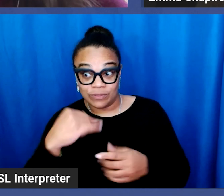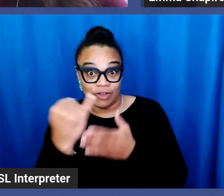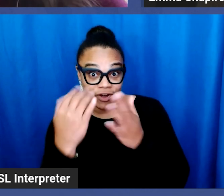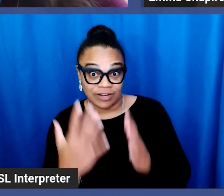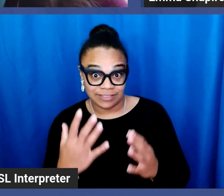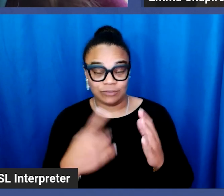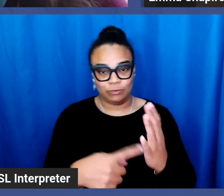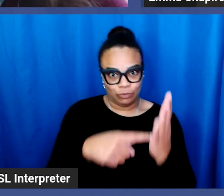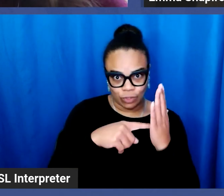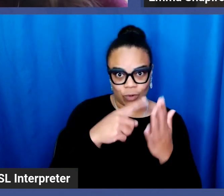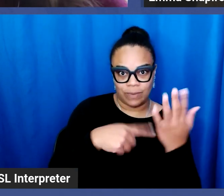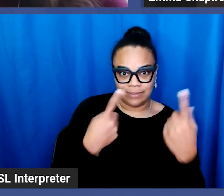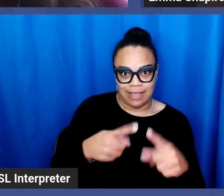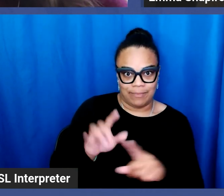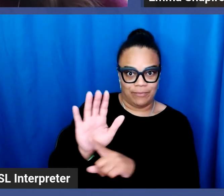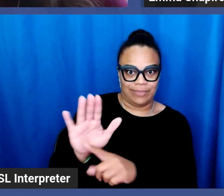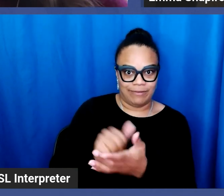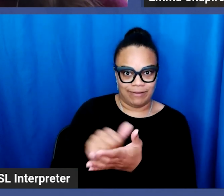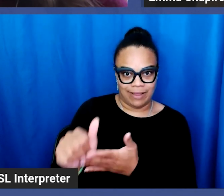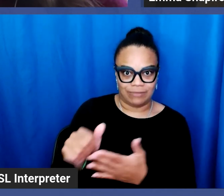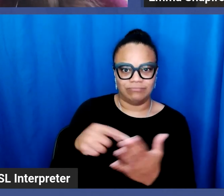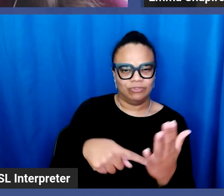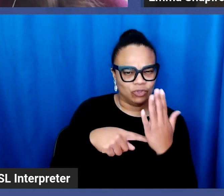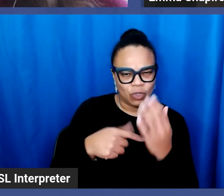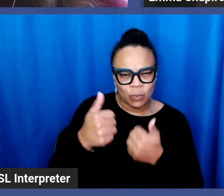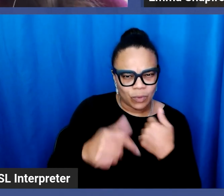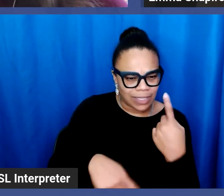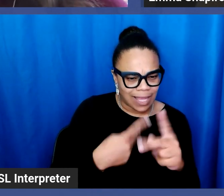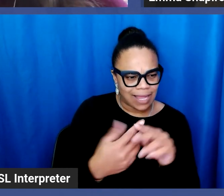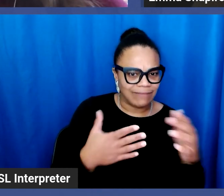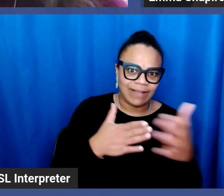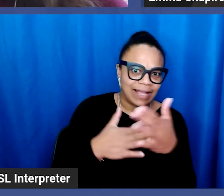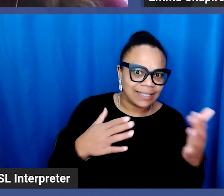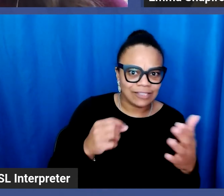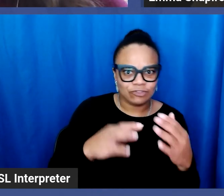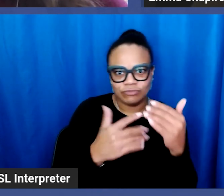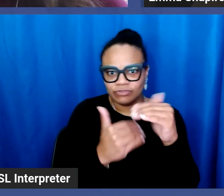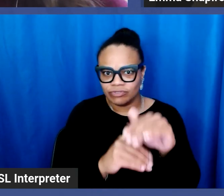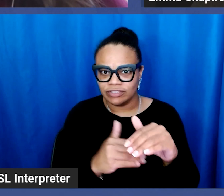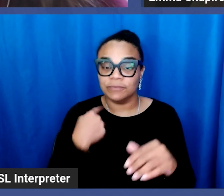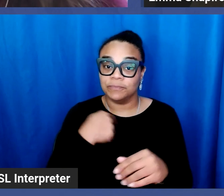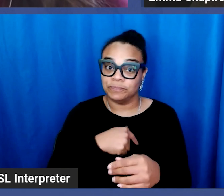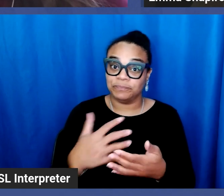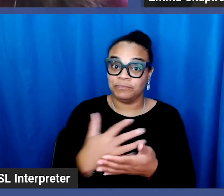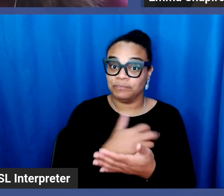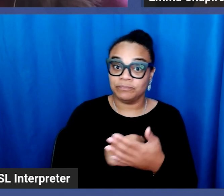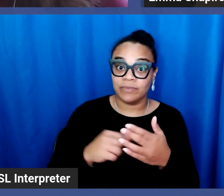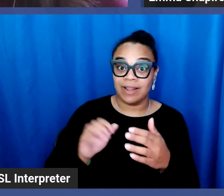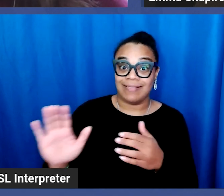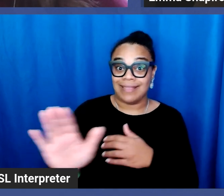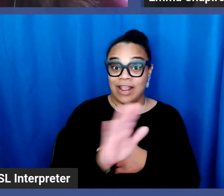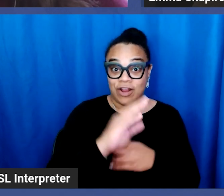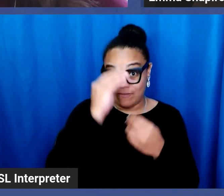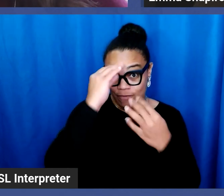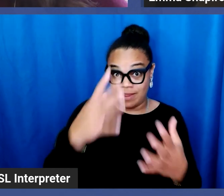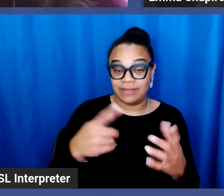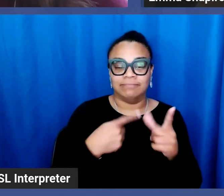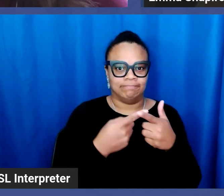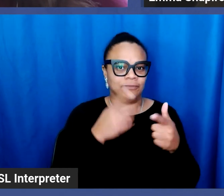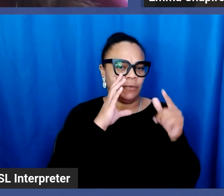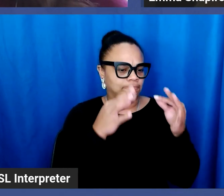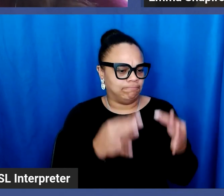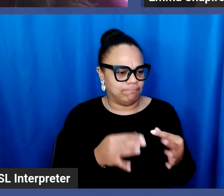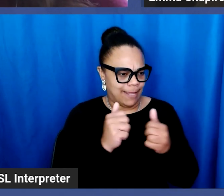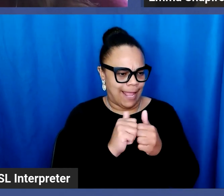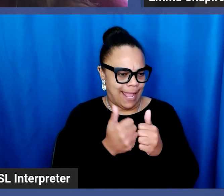their accounts and the kinds of violations and restrictions that they're receiving. So as we gather this important firsthand information, we will determine how we're